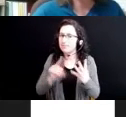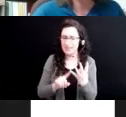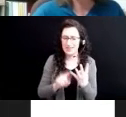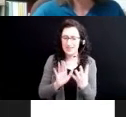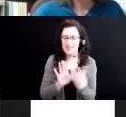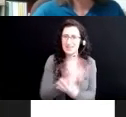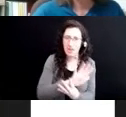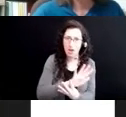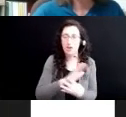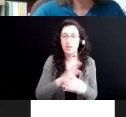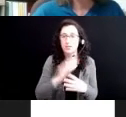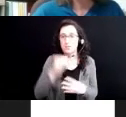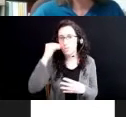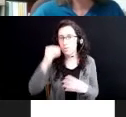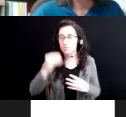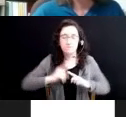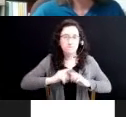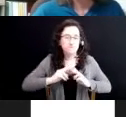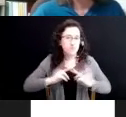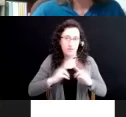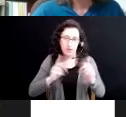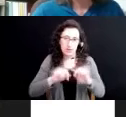right? So they don't need